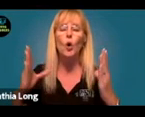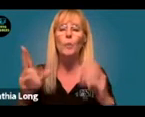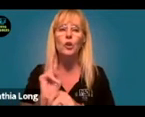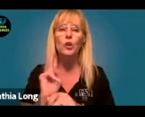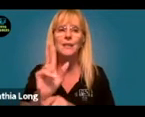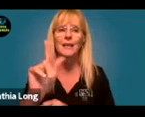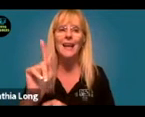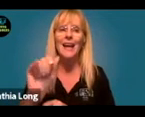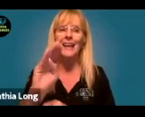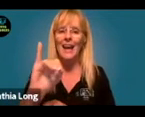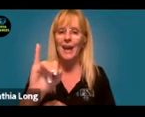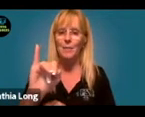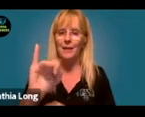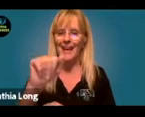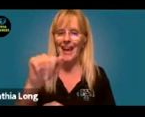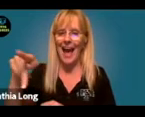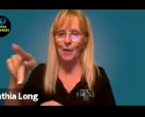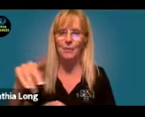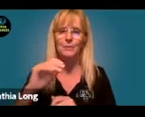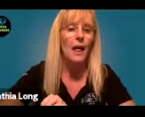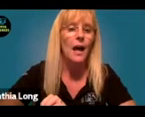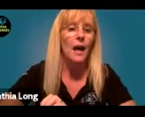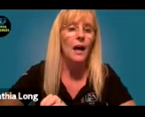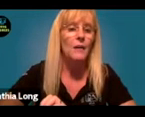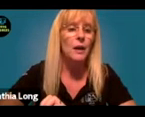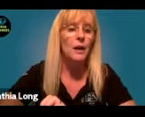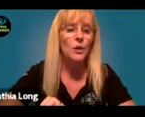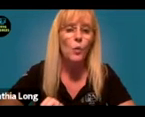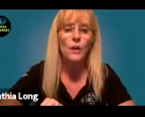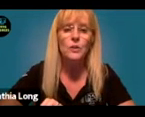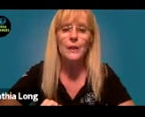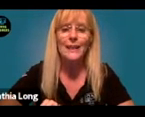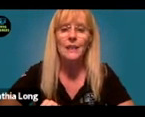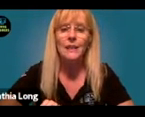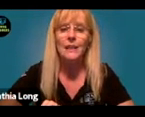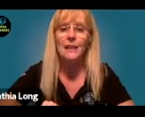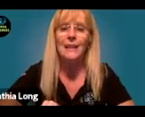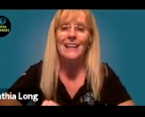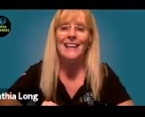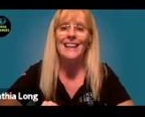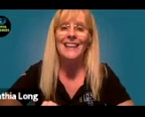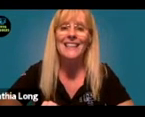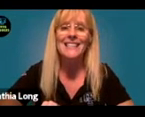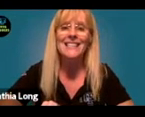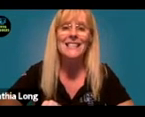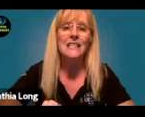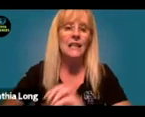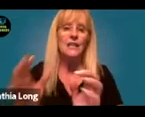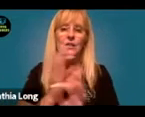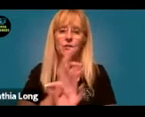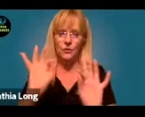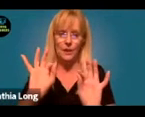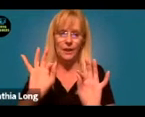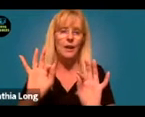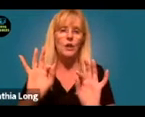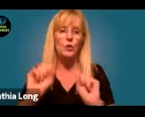to open using Kami, the app. If you're wondering, this